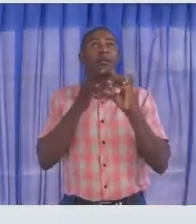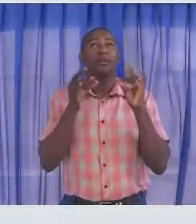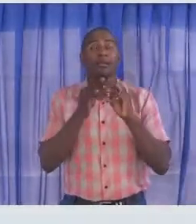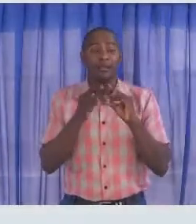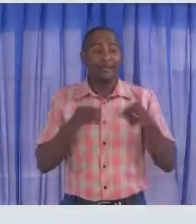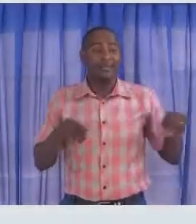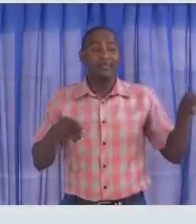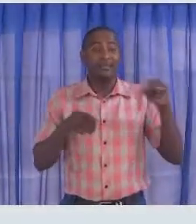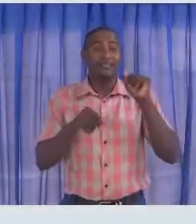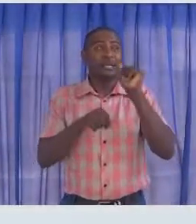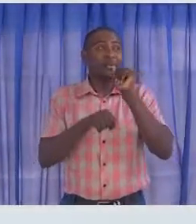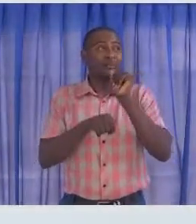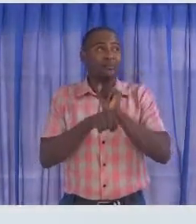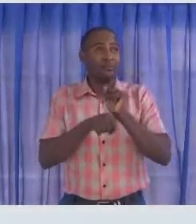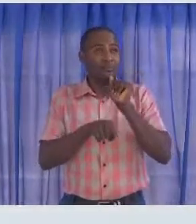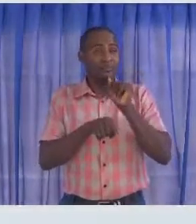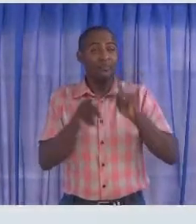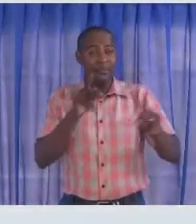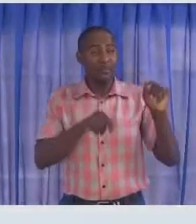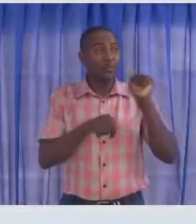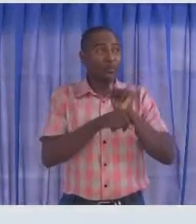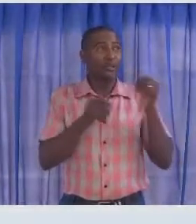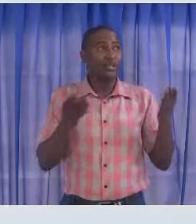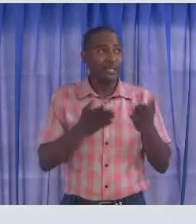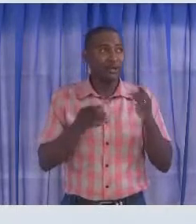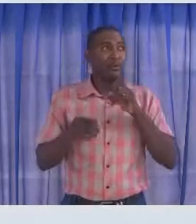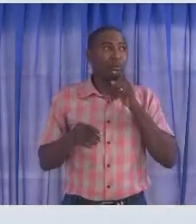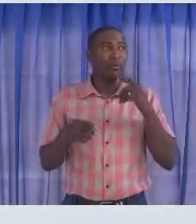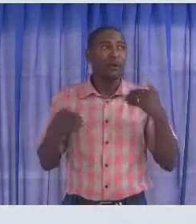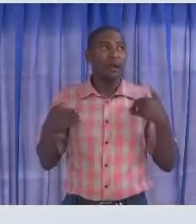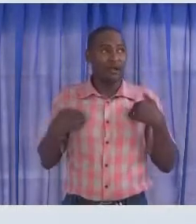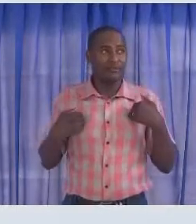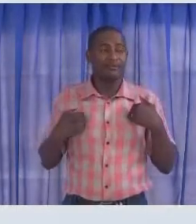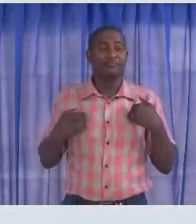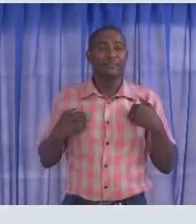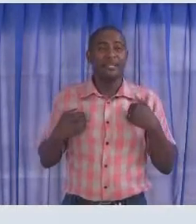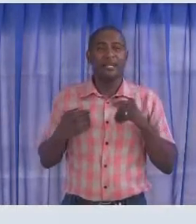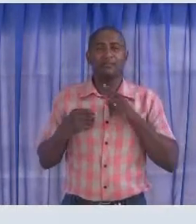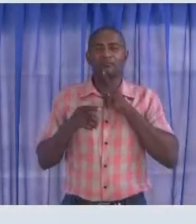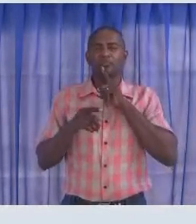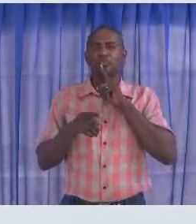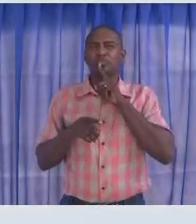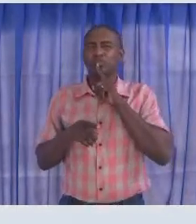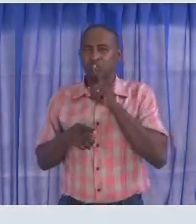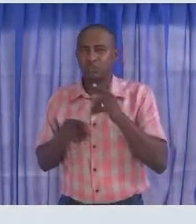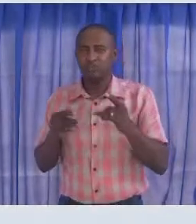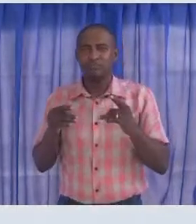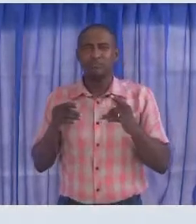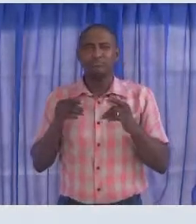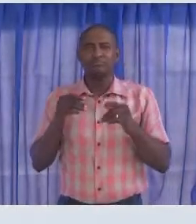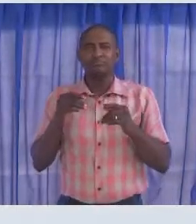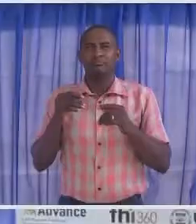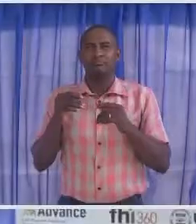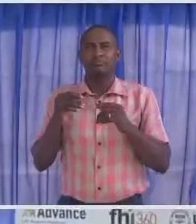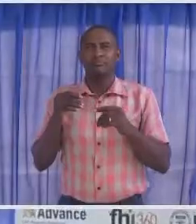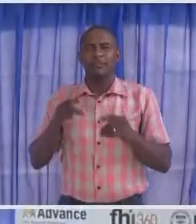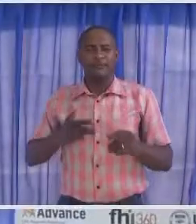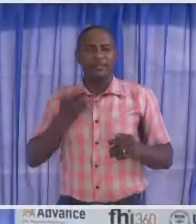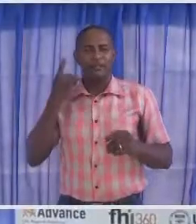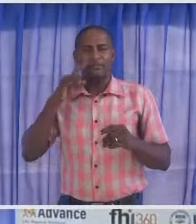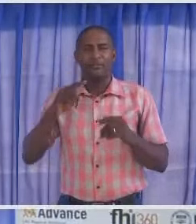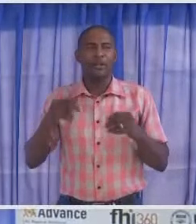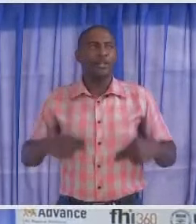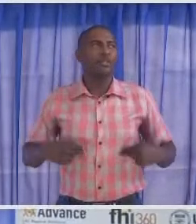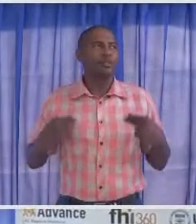are people working here who have a genuine concern for humanity. No, we see it. We see it. I was going to